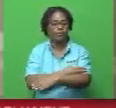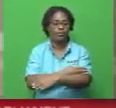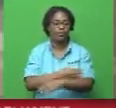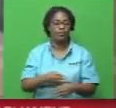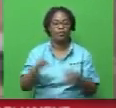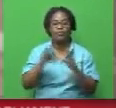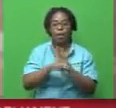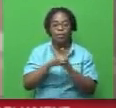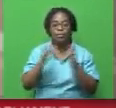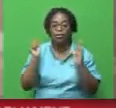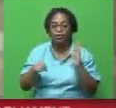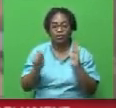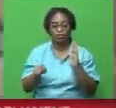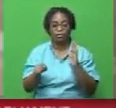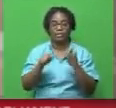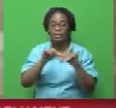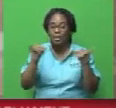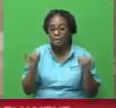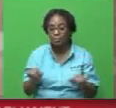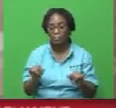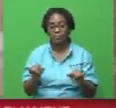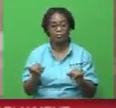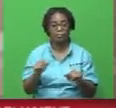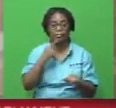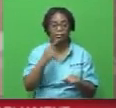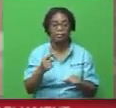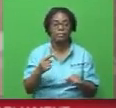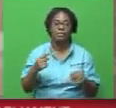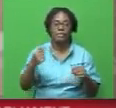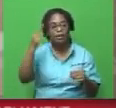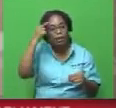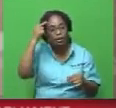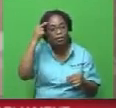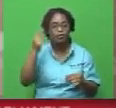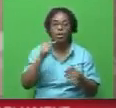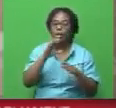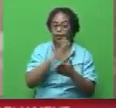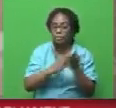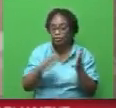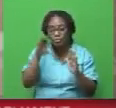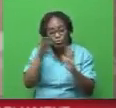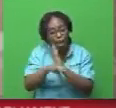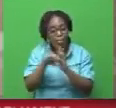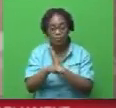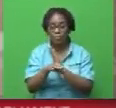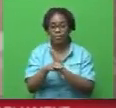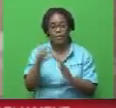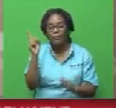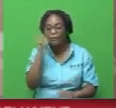consisting of specialized division, sexual offense crimes and gender-based violence, fraud division to be staffed with, you